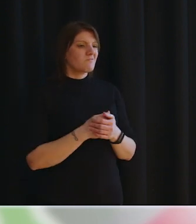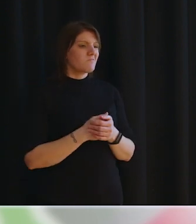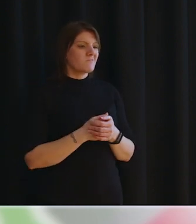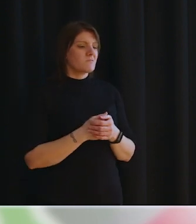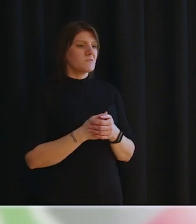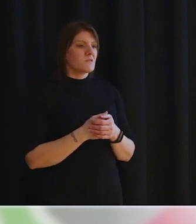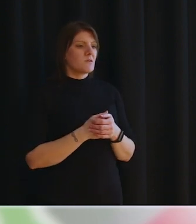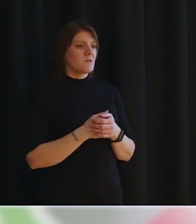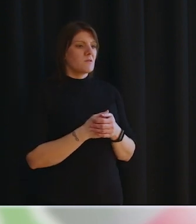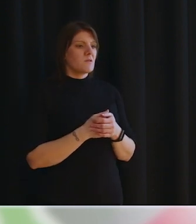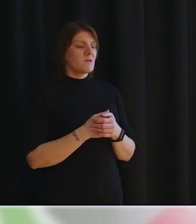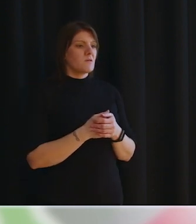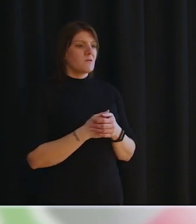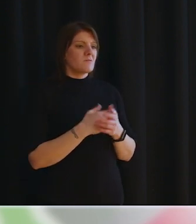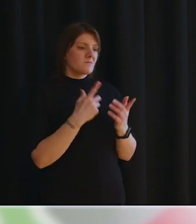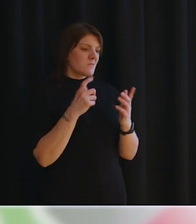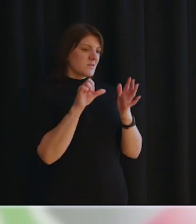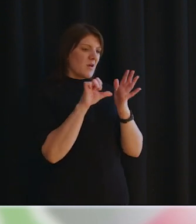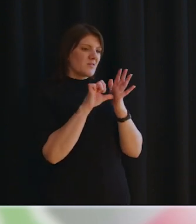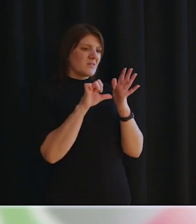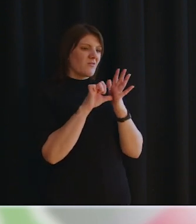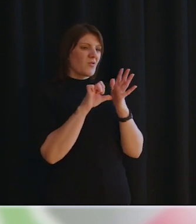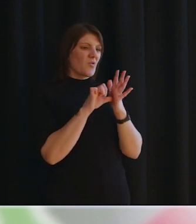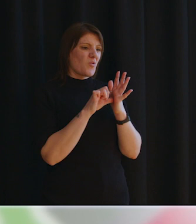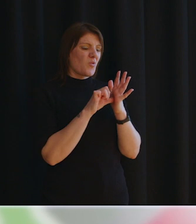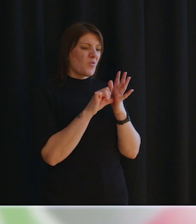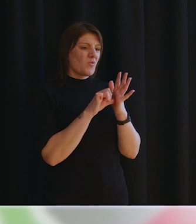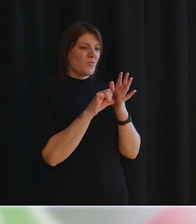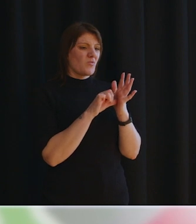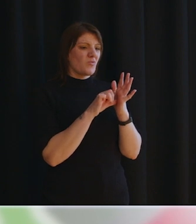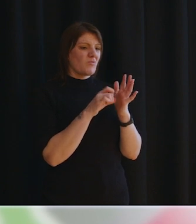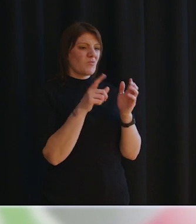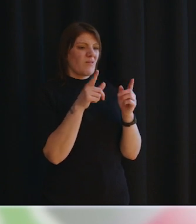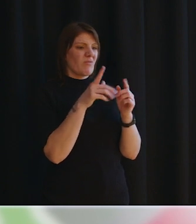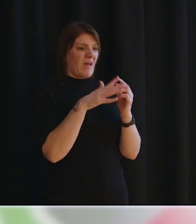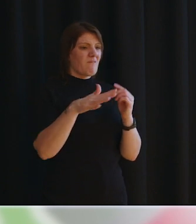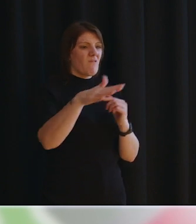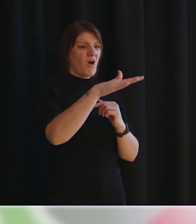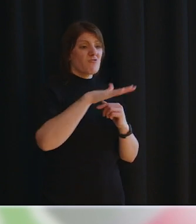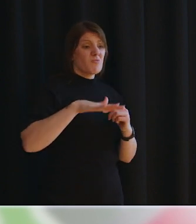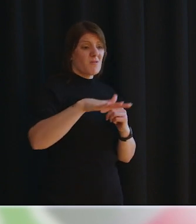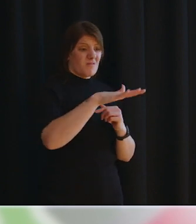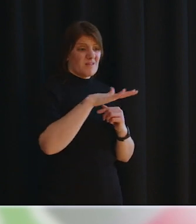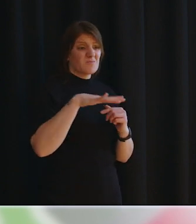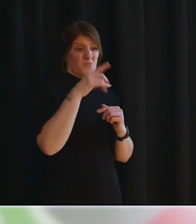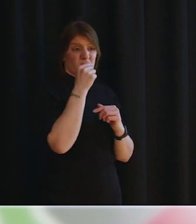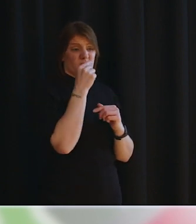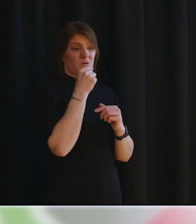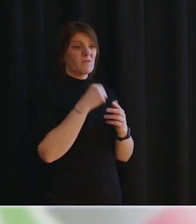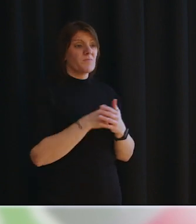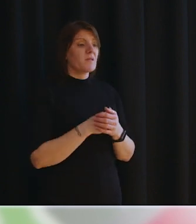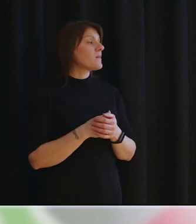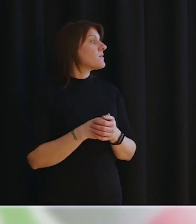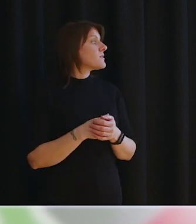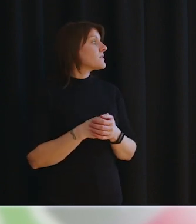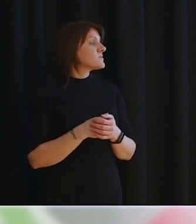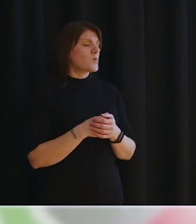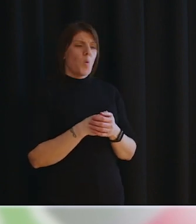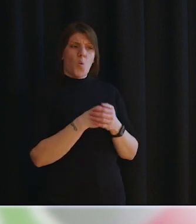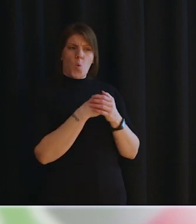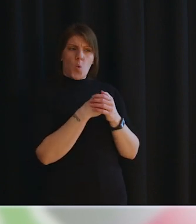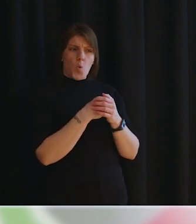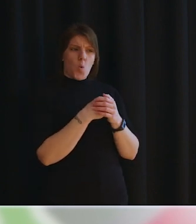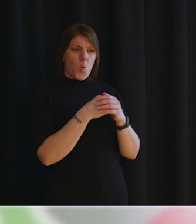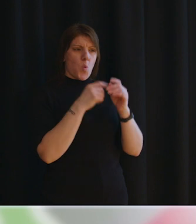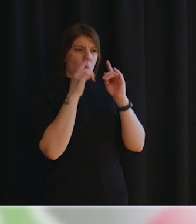person has difficulties with that particular environment. And then that tightly monitoring data